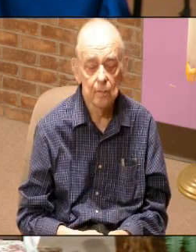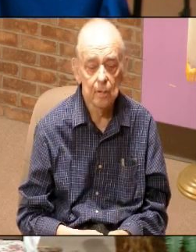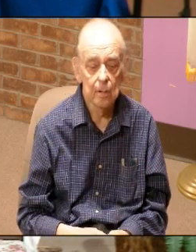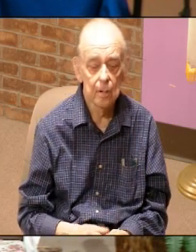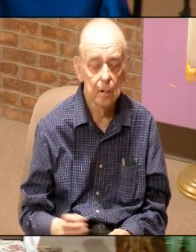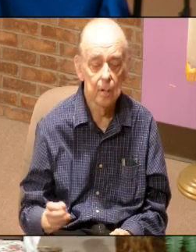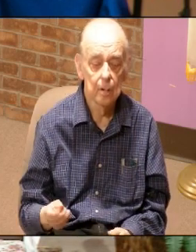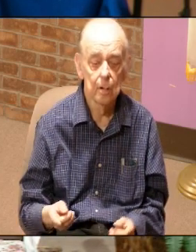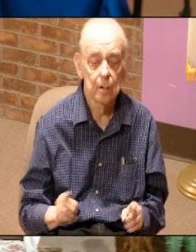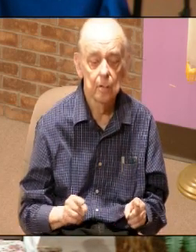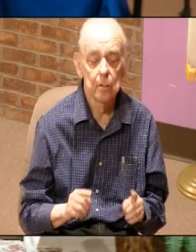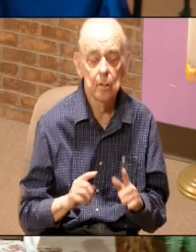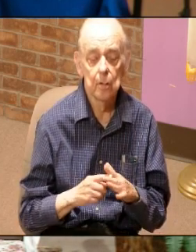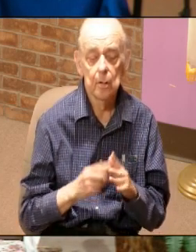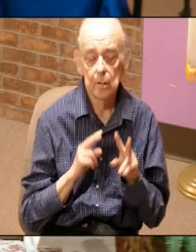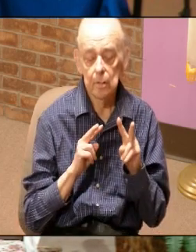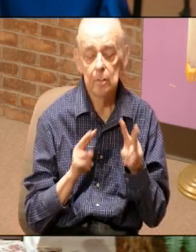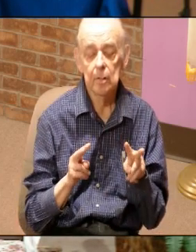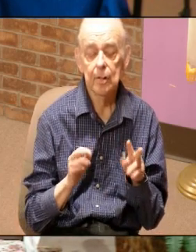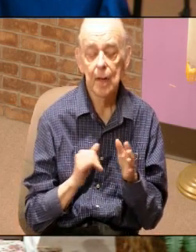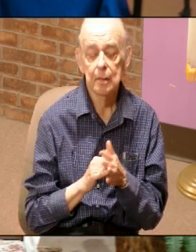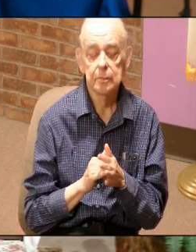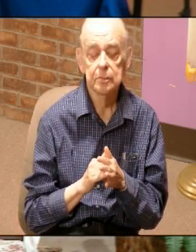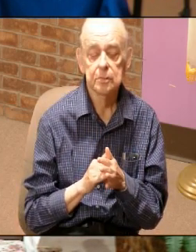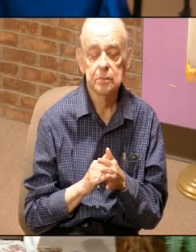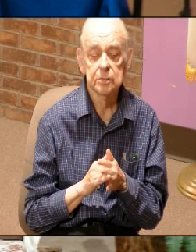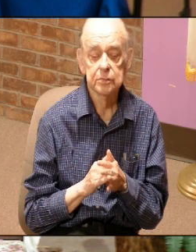And when you begin to look at it,